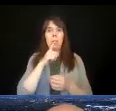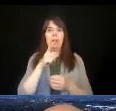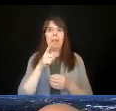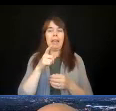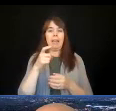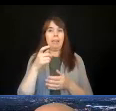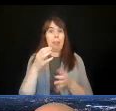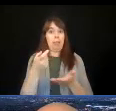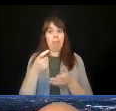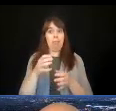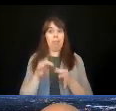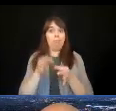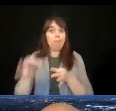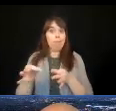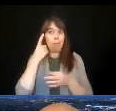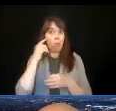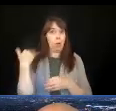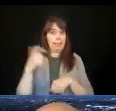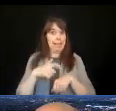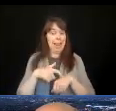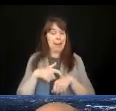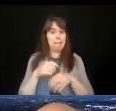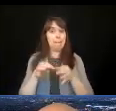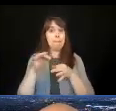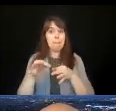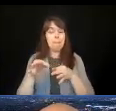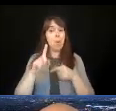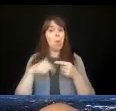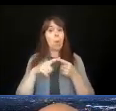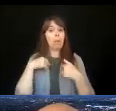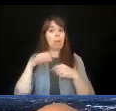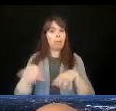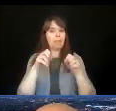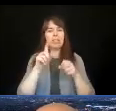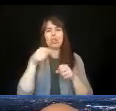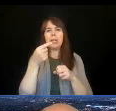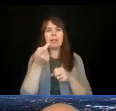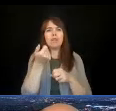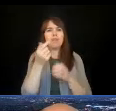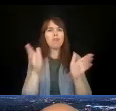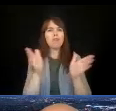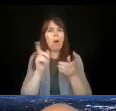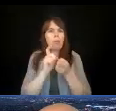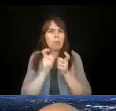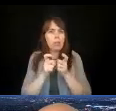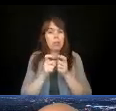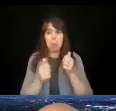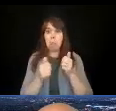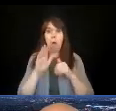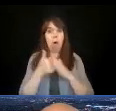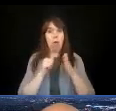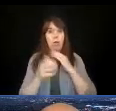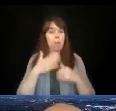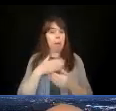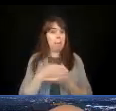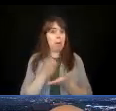work for a while. And then when we did do it, it was tweaking. And I was able to fit it in my budget